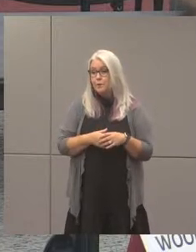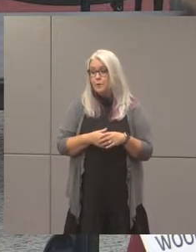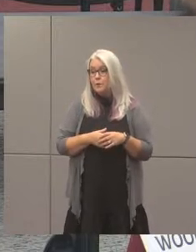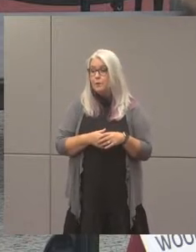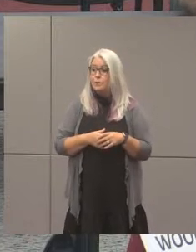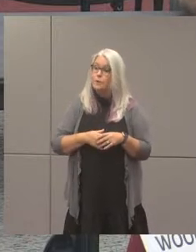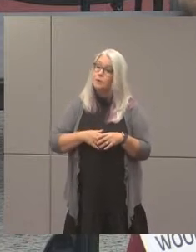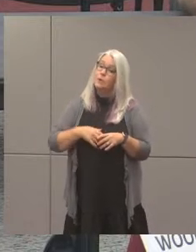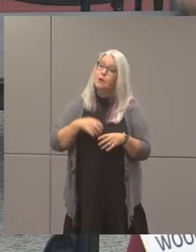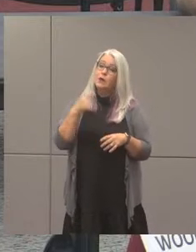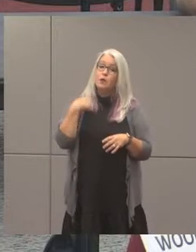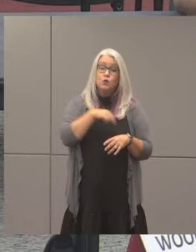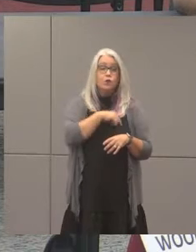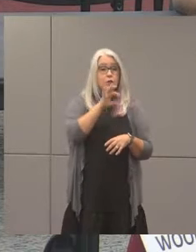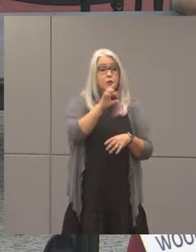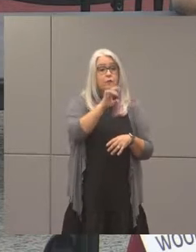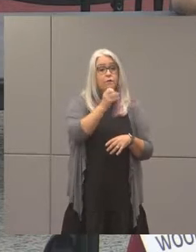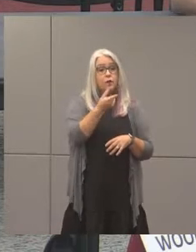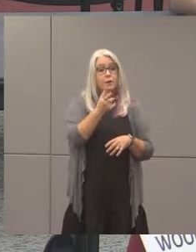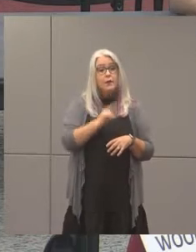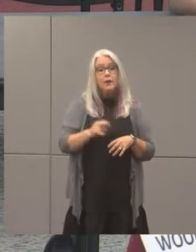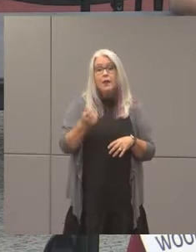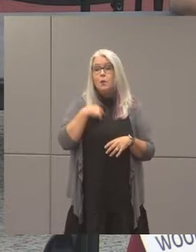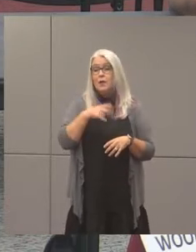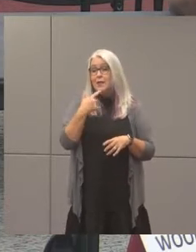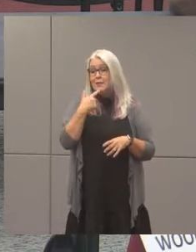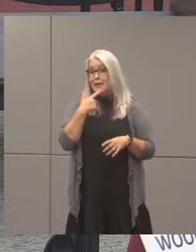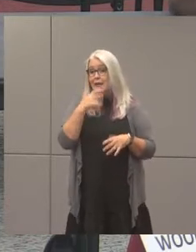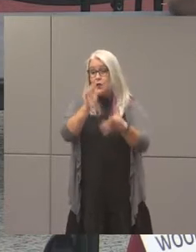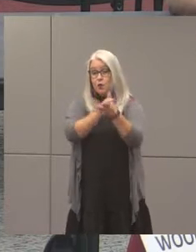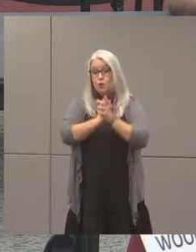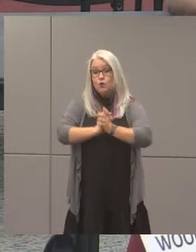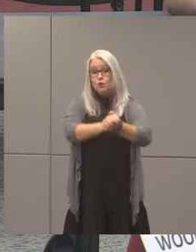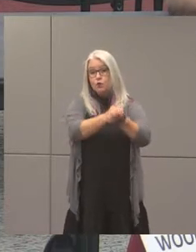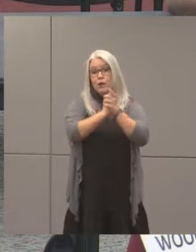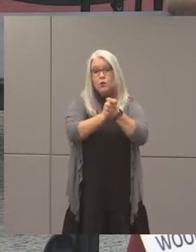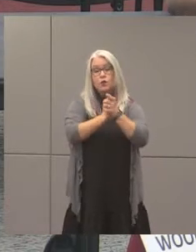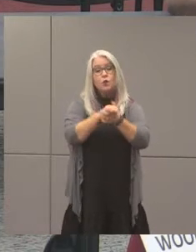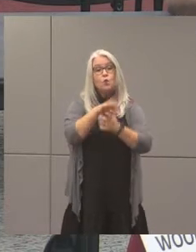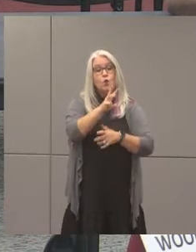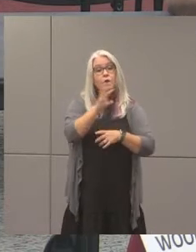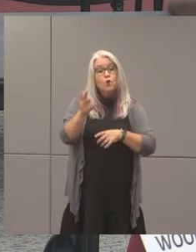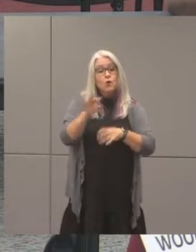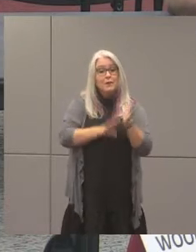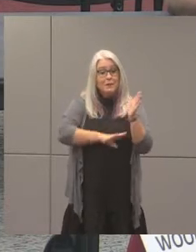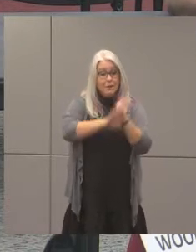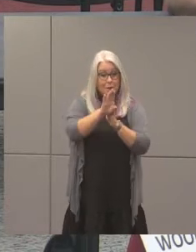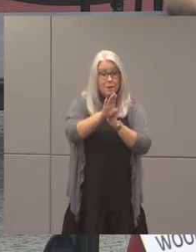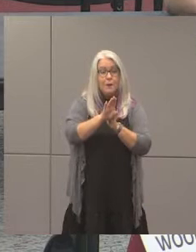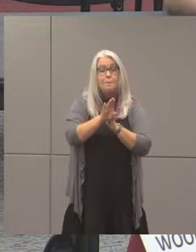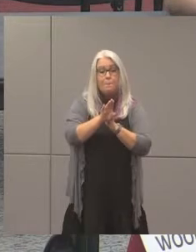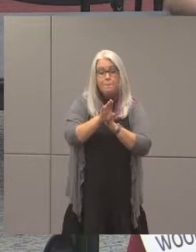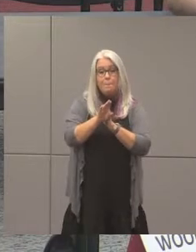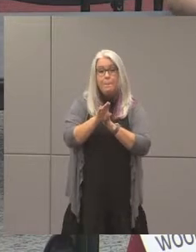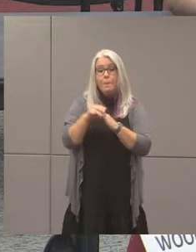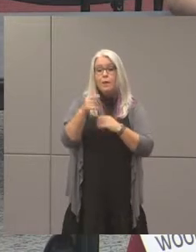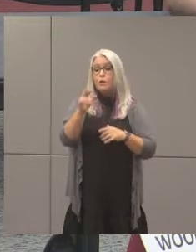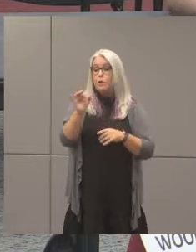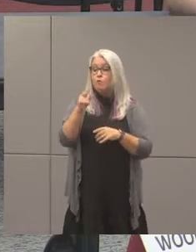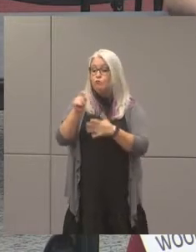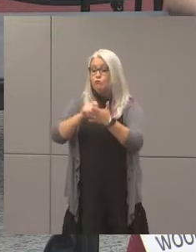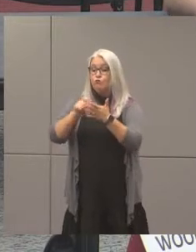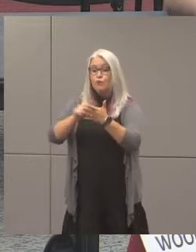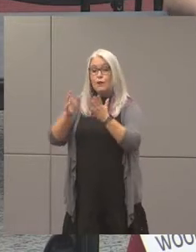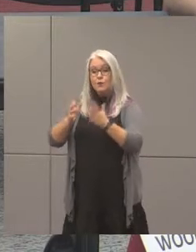Trustee Freeman. So I'd just like to say congratulations to Workforce Development and the grant writers who